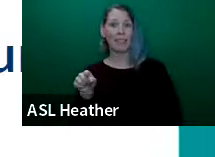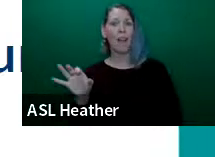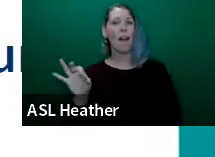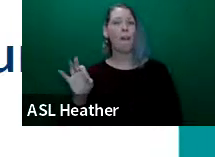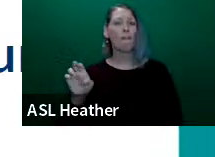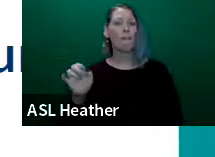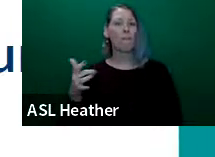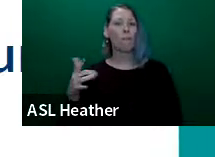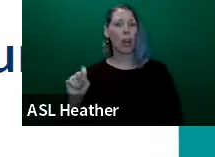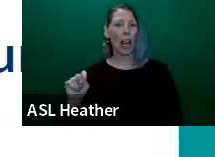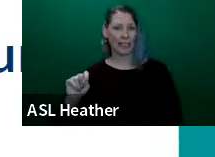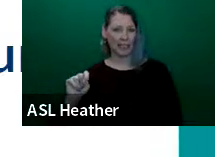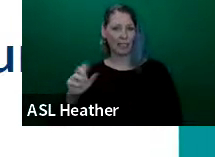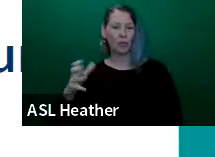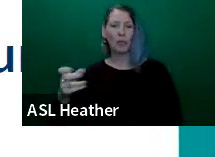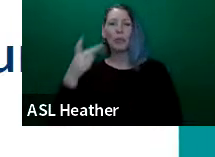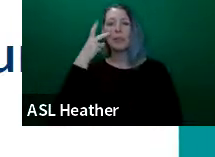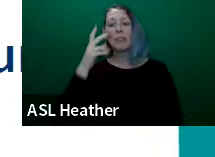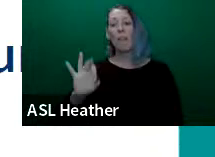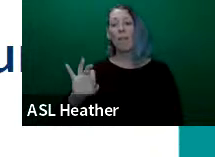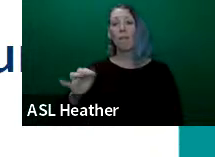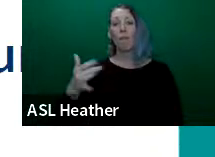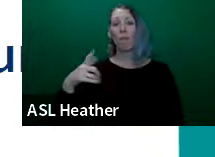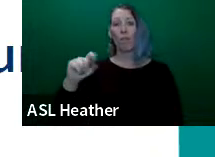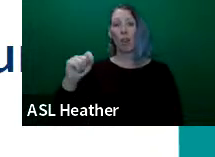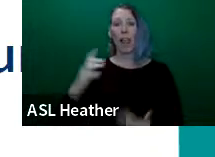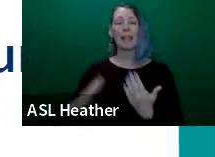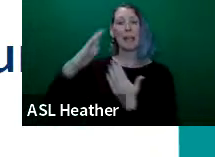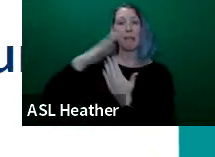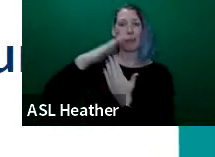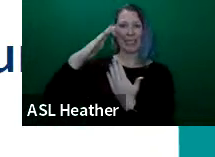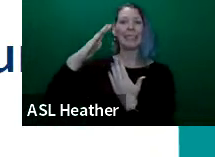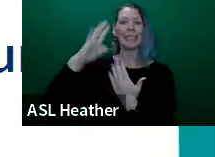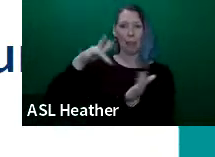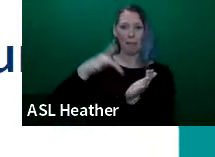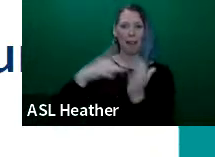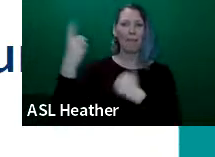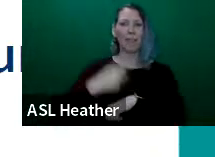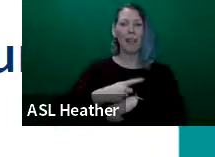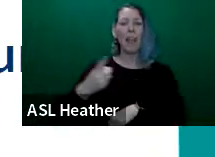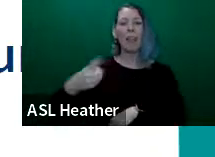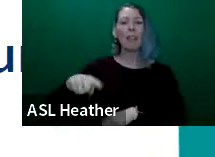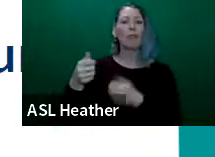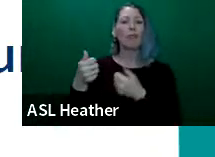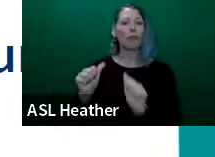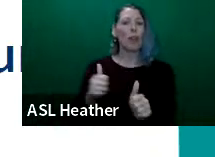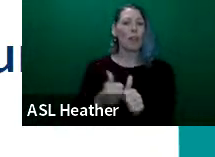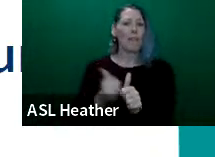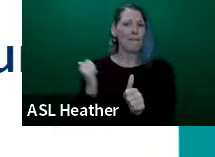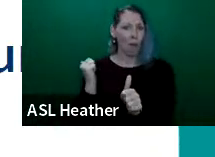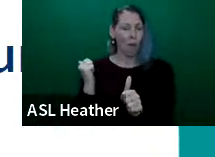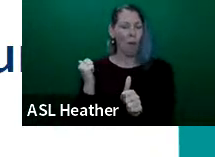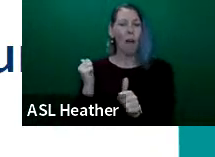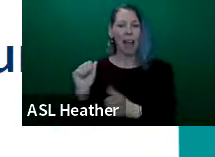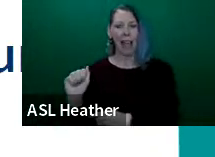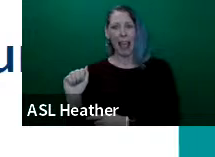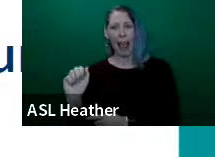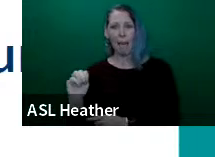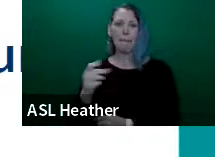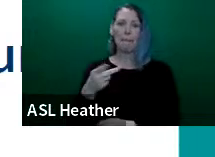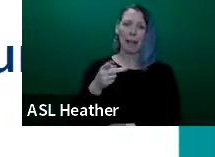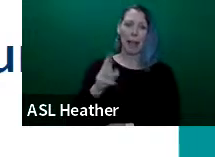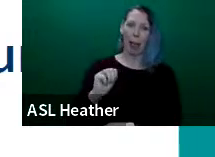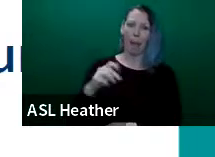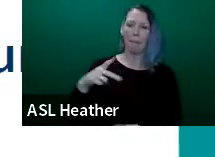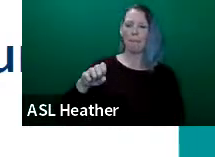vehicle trip distribution. I want to show you that freight actually peaks in the middle of the day. They're trying to avoid the peak congested periods in the AM and PM peak.